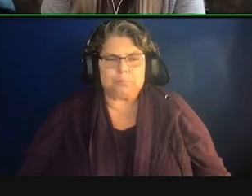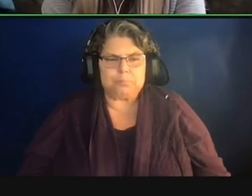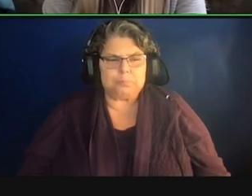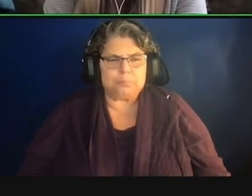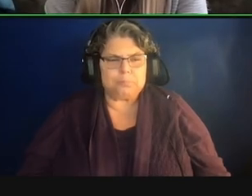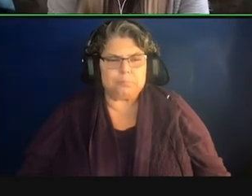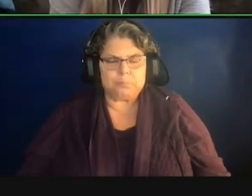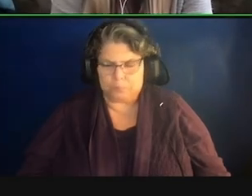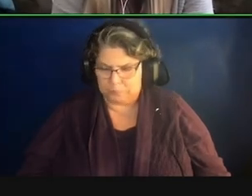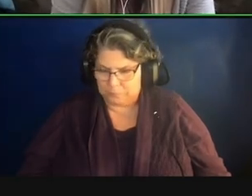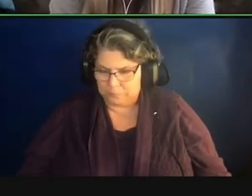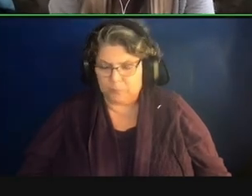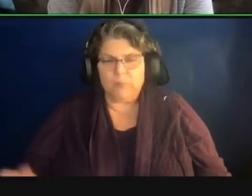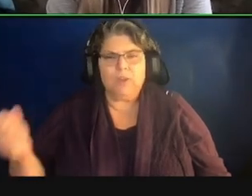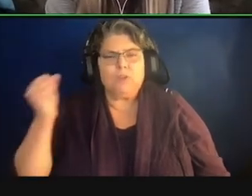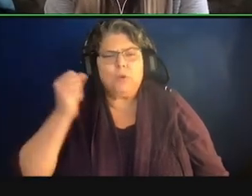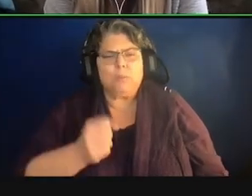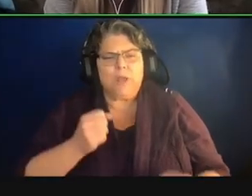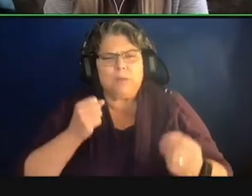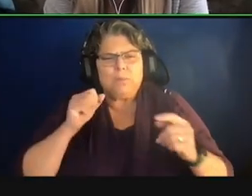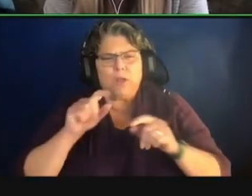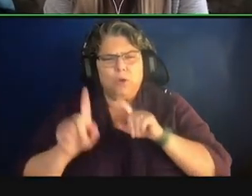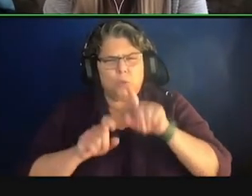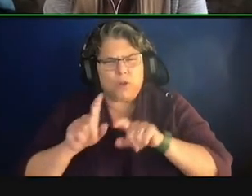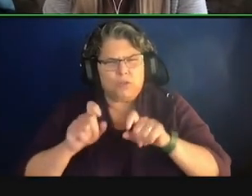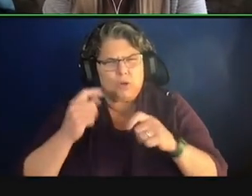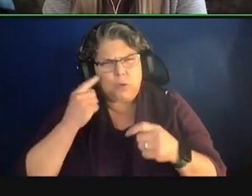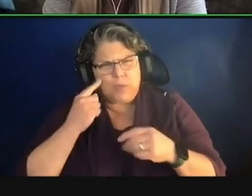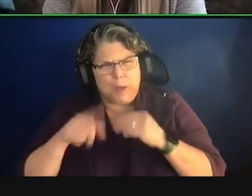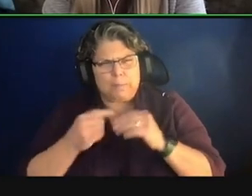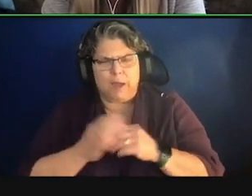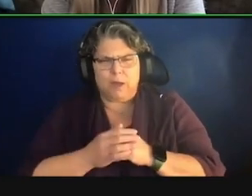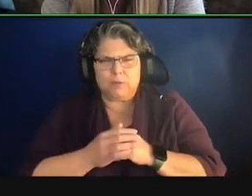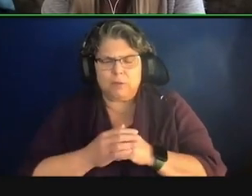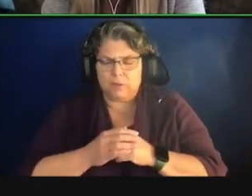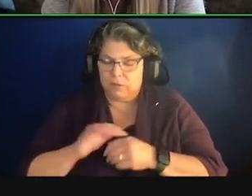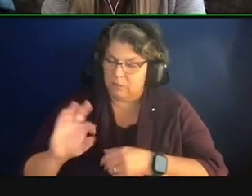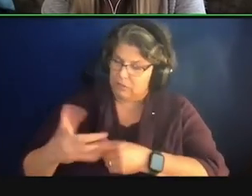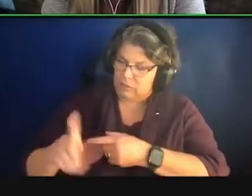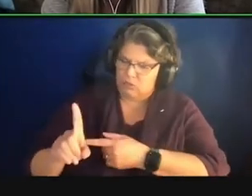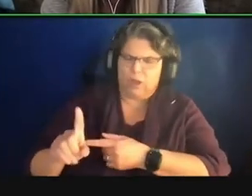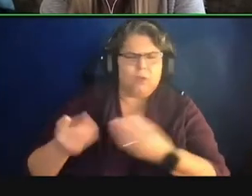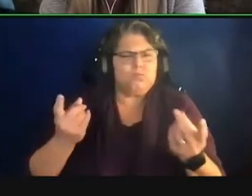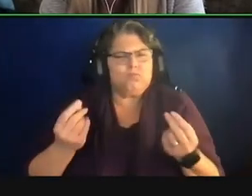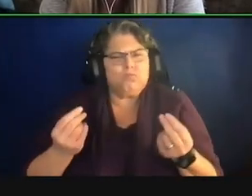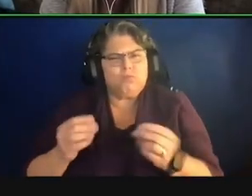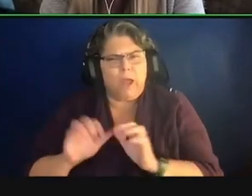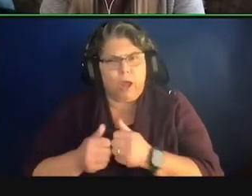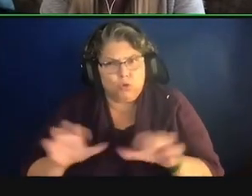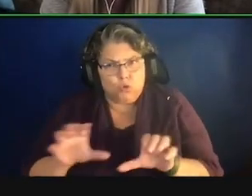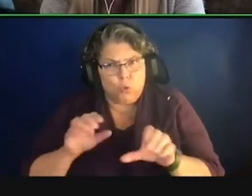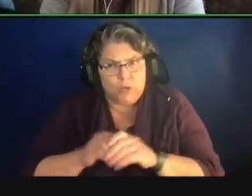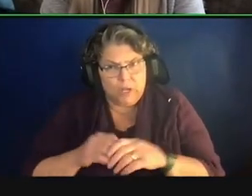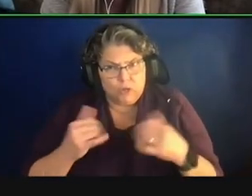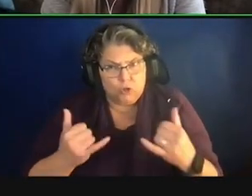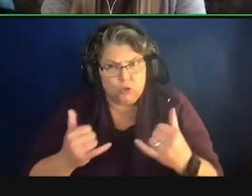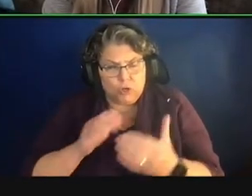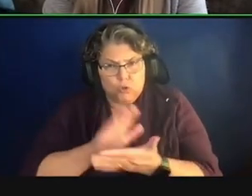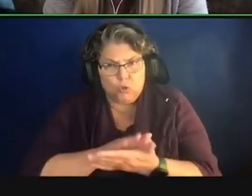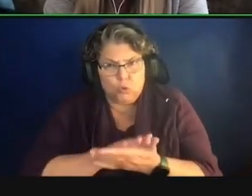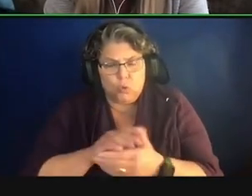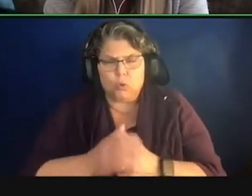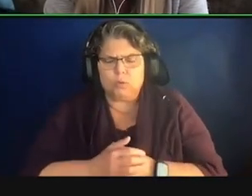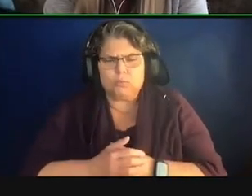So placement questions to consider: how is a child functioning in their current environment? What are the family and